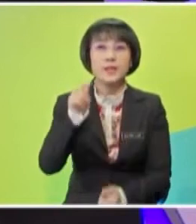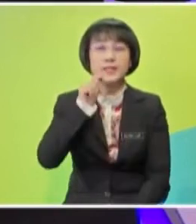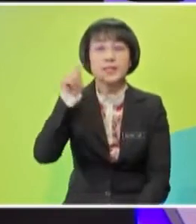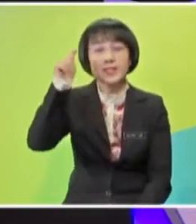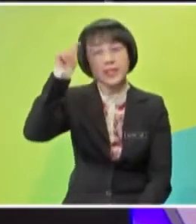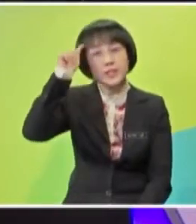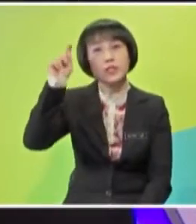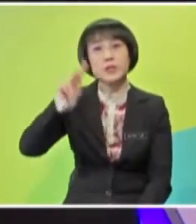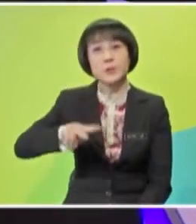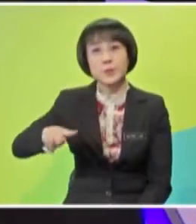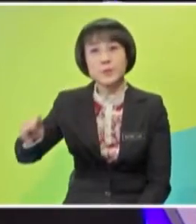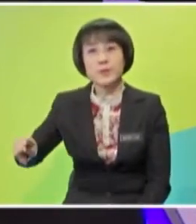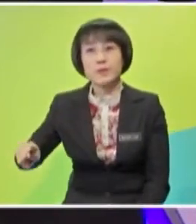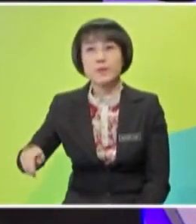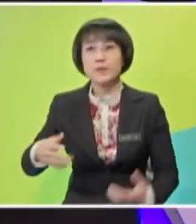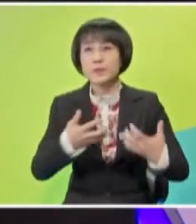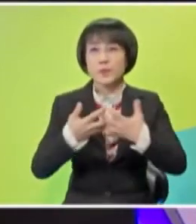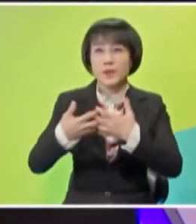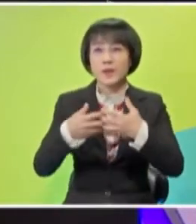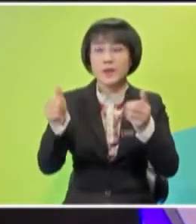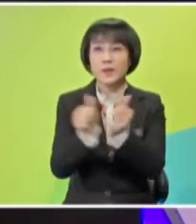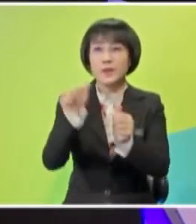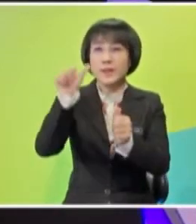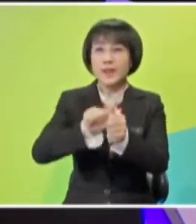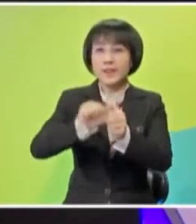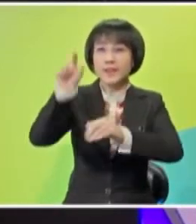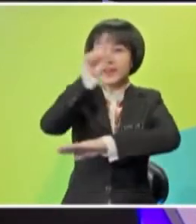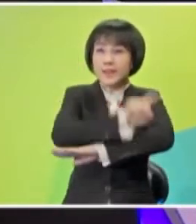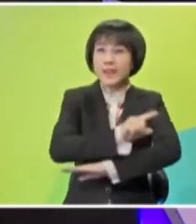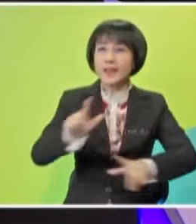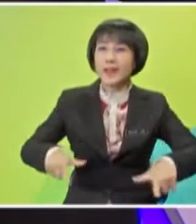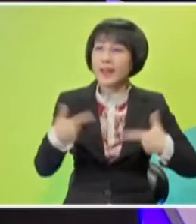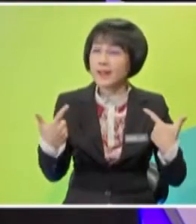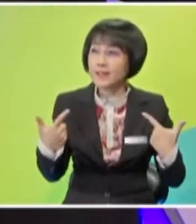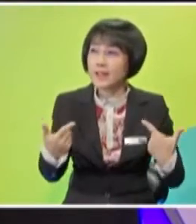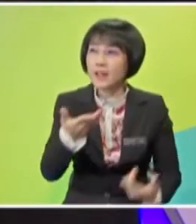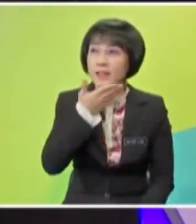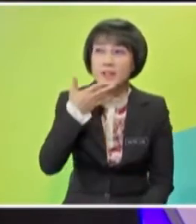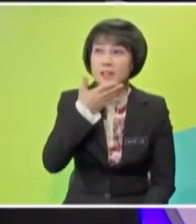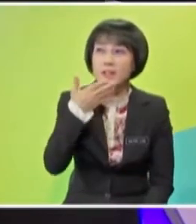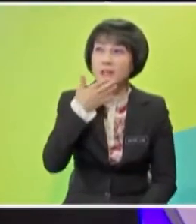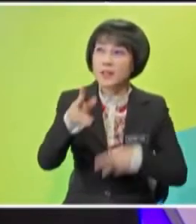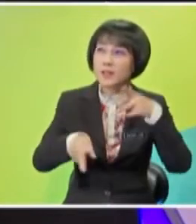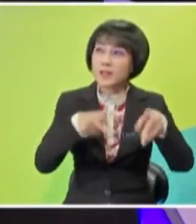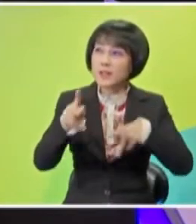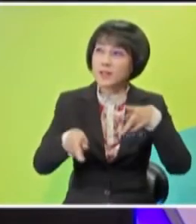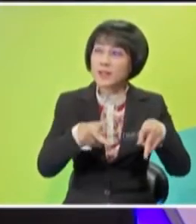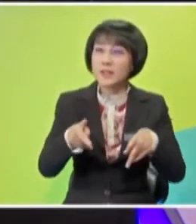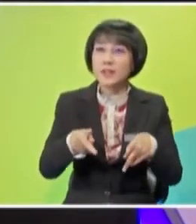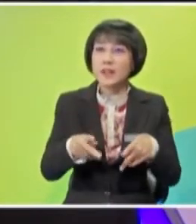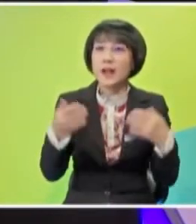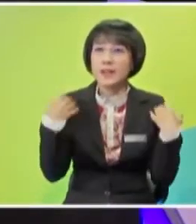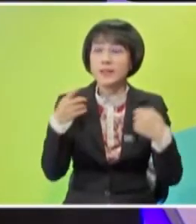by introducing this topic to youngsters out there, the pupils, they will have some